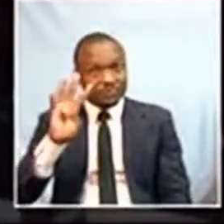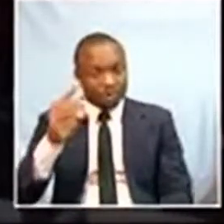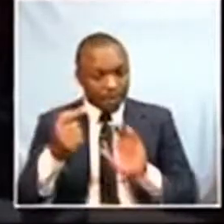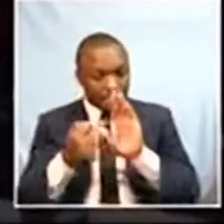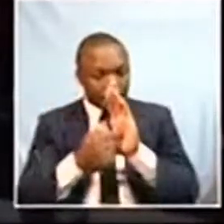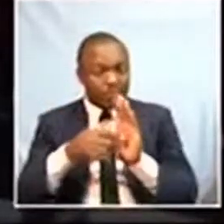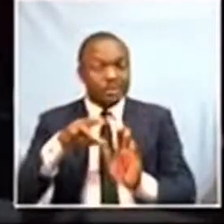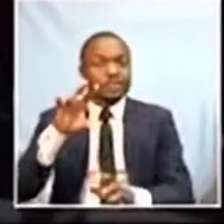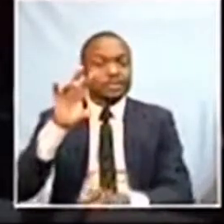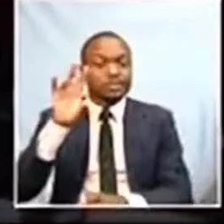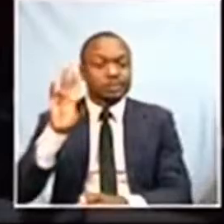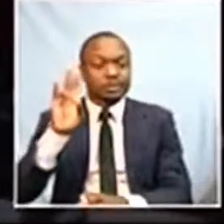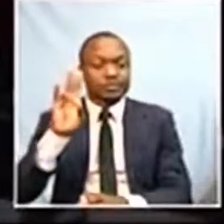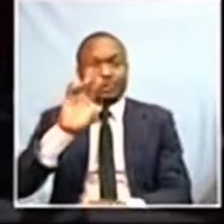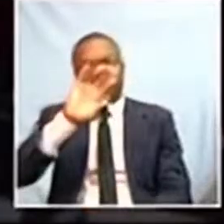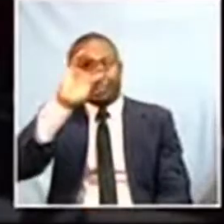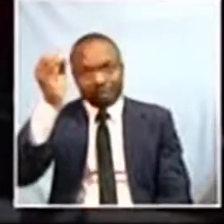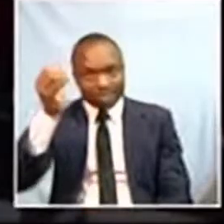4.7%.